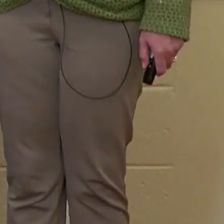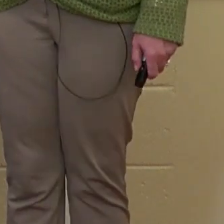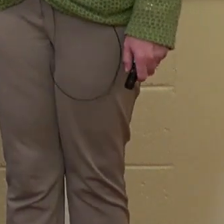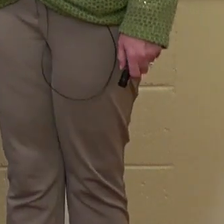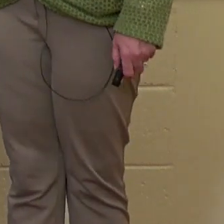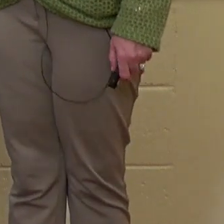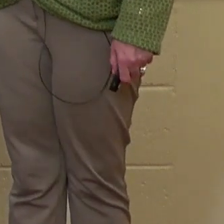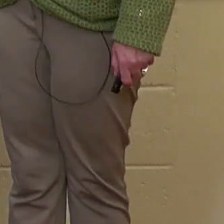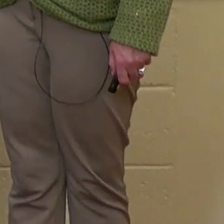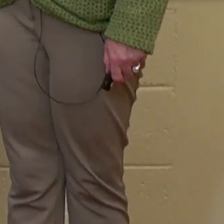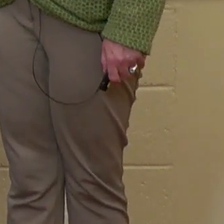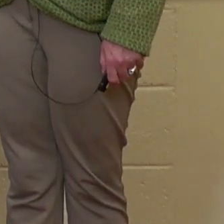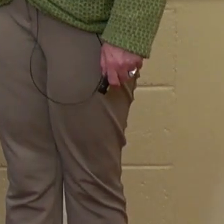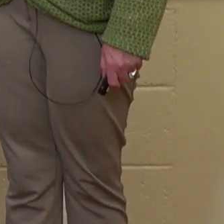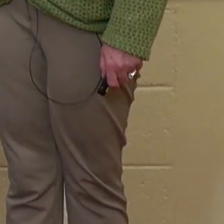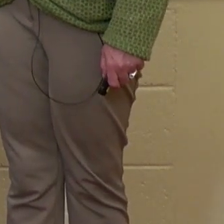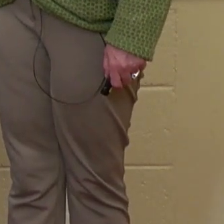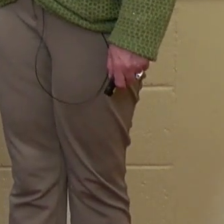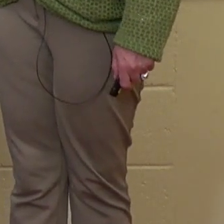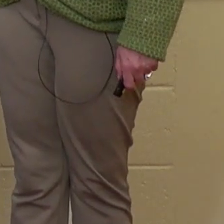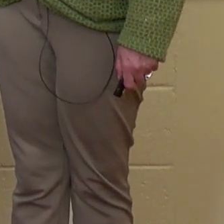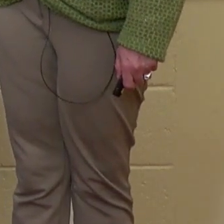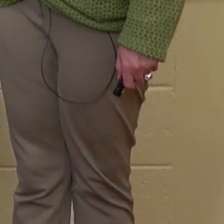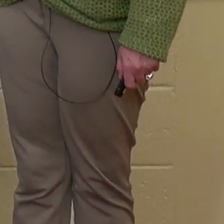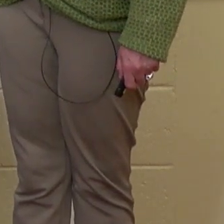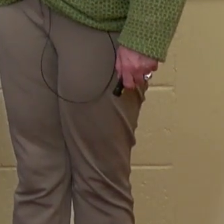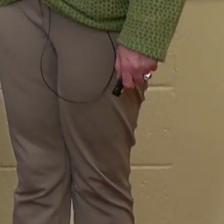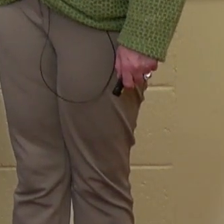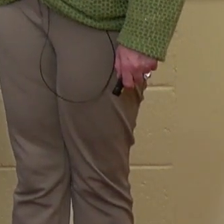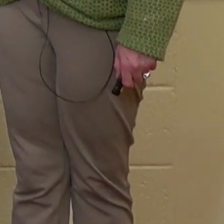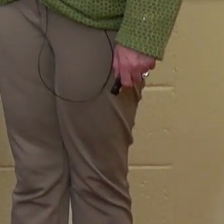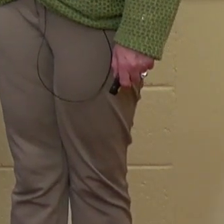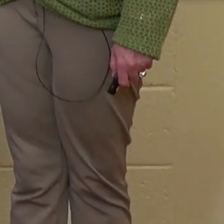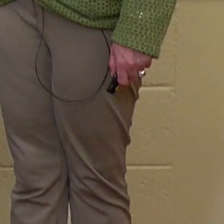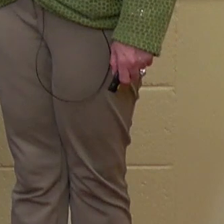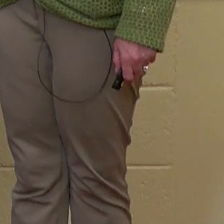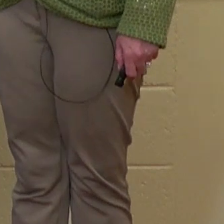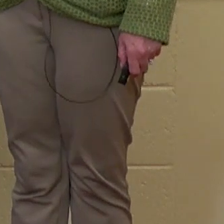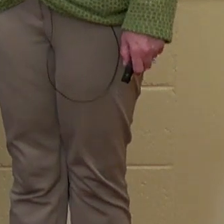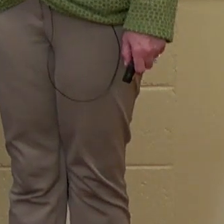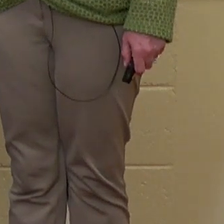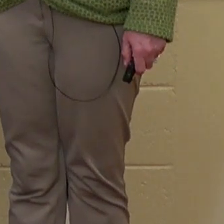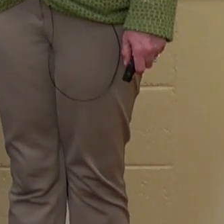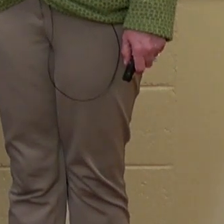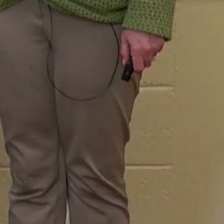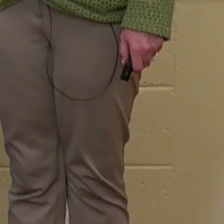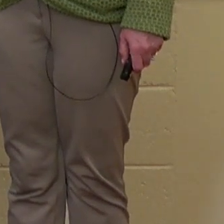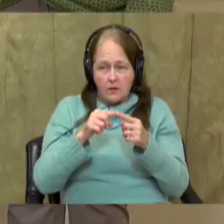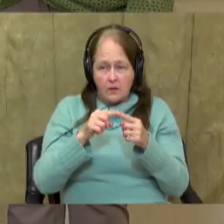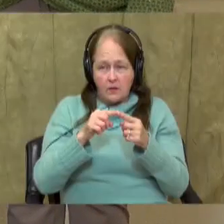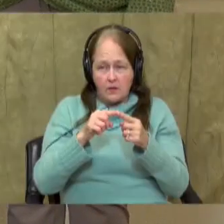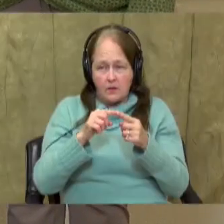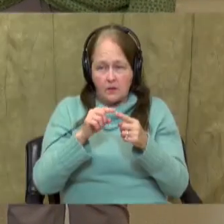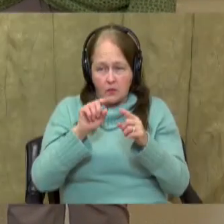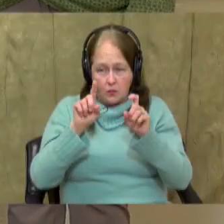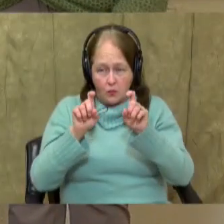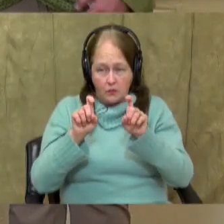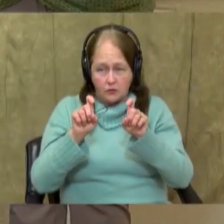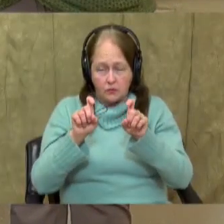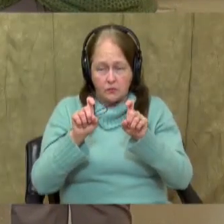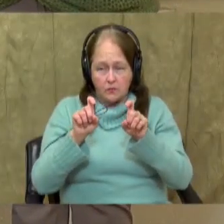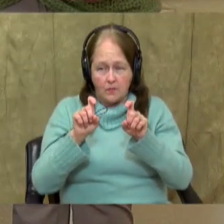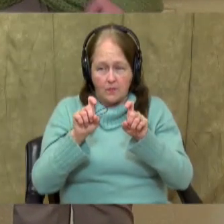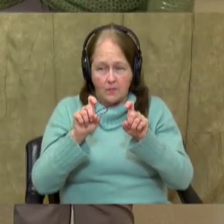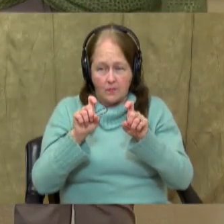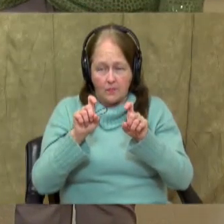Our objective today is students will be able to differentiate between statistical and non-statistical questions.